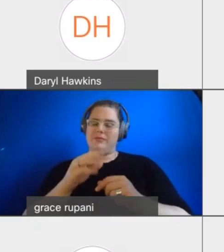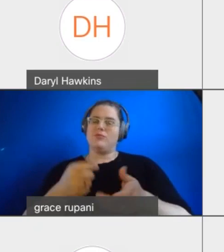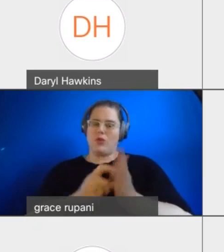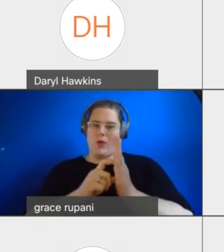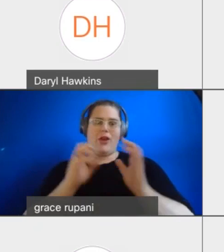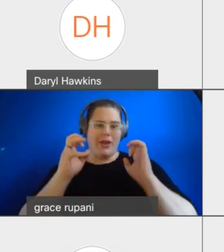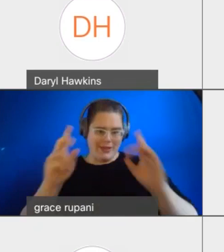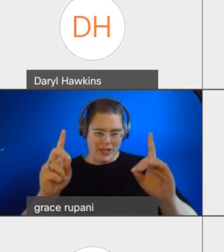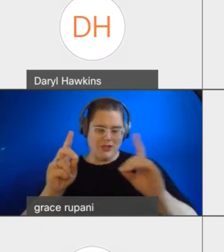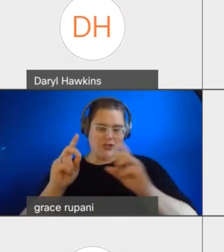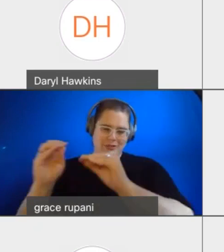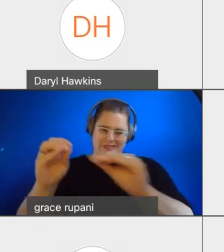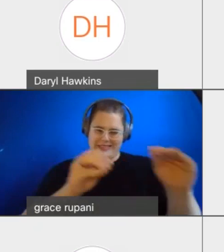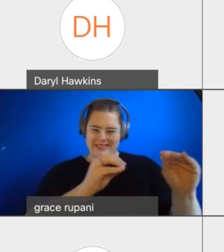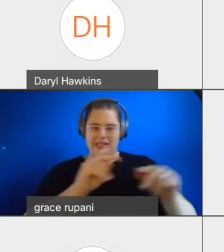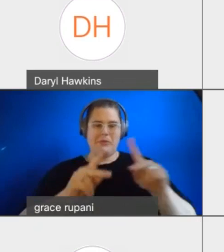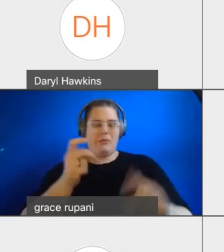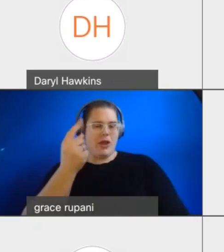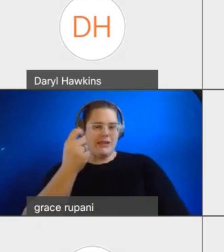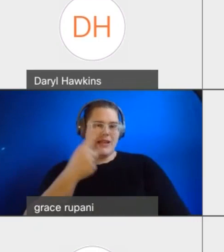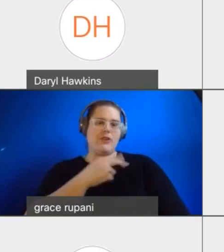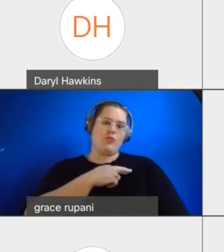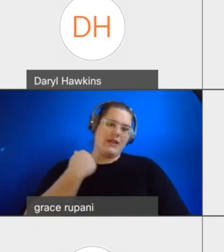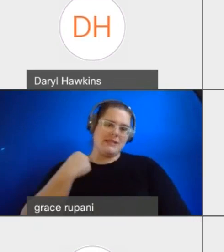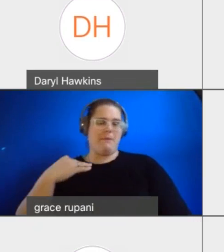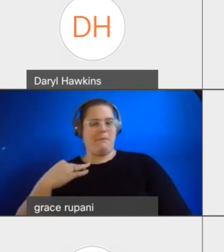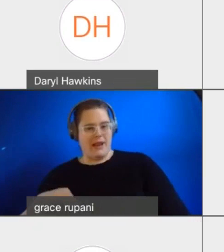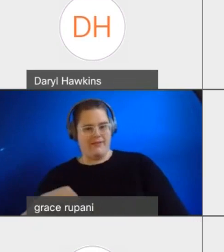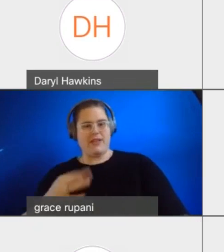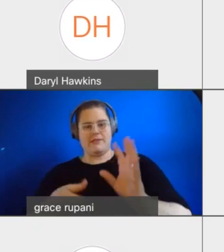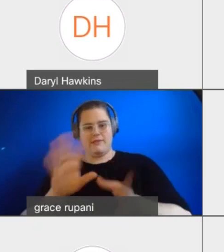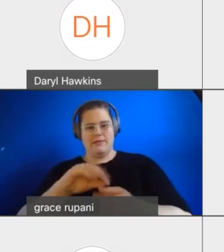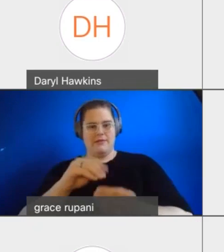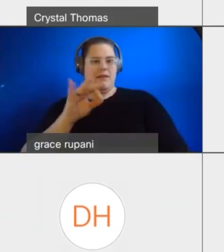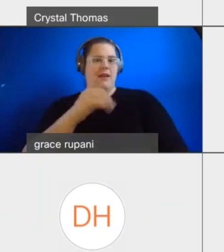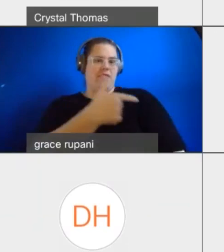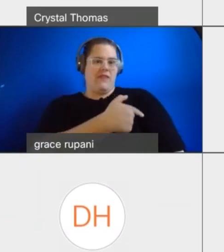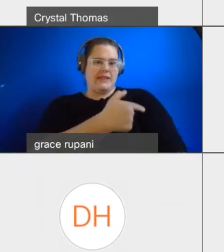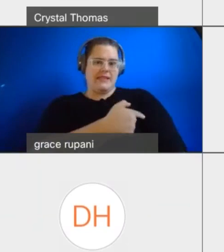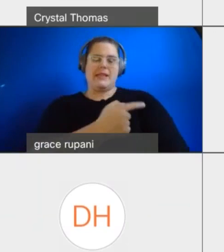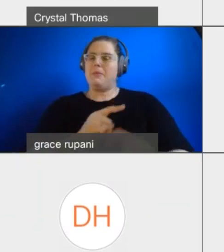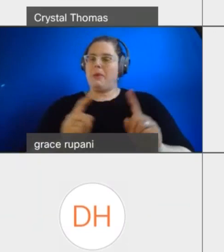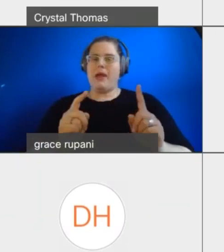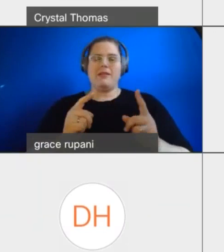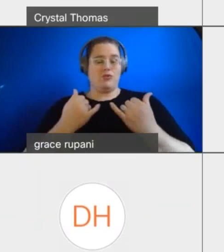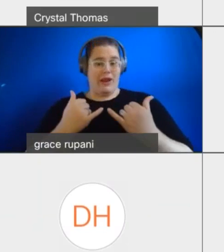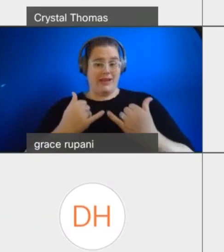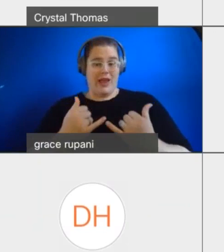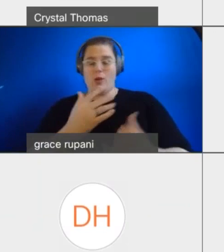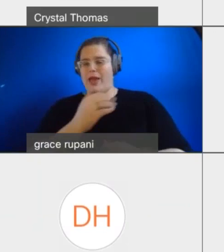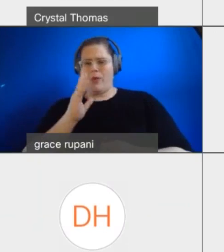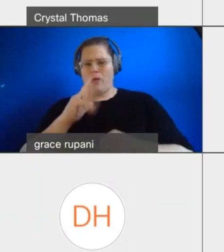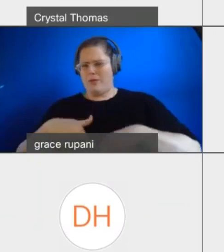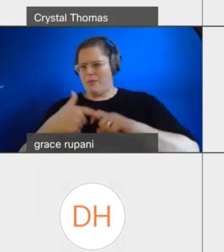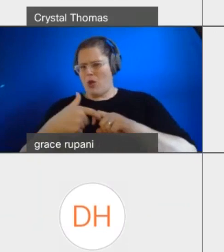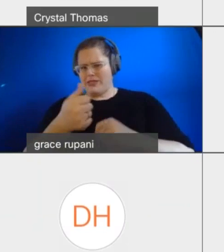that people understand the risks and benefits of the vaccine. But at this time, and I'll pause to see if there's any difference of